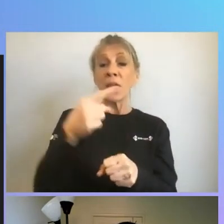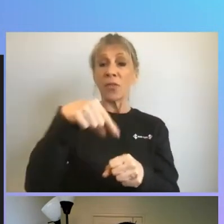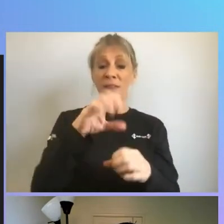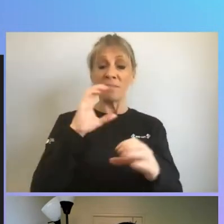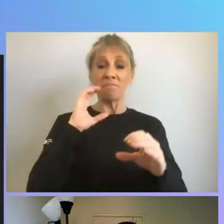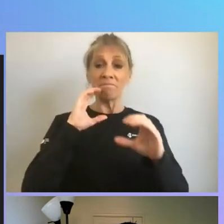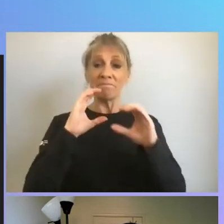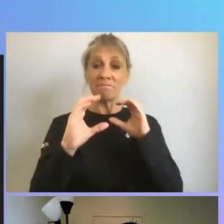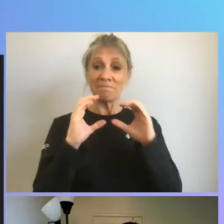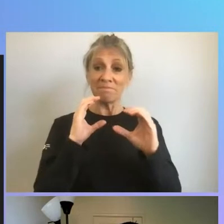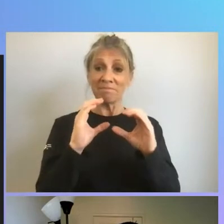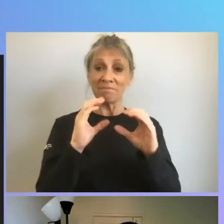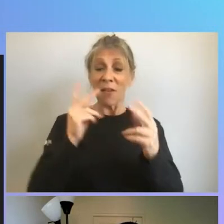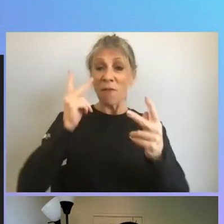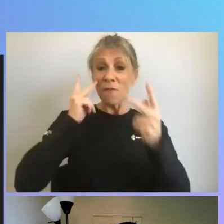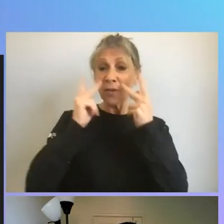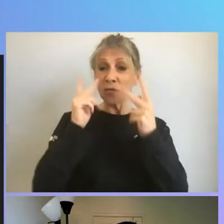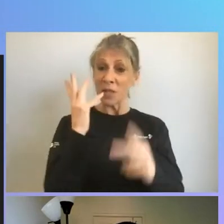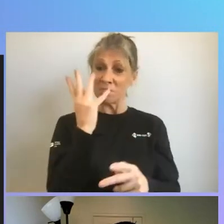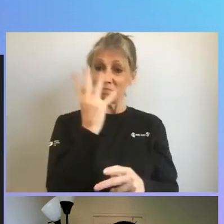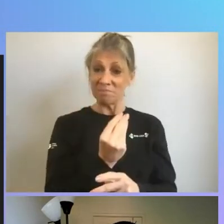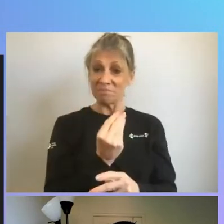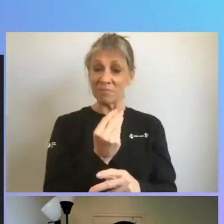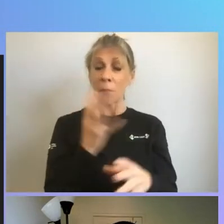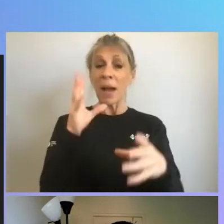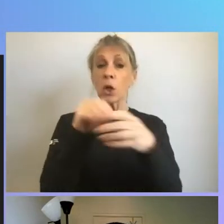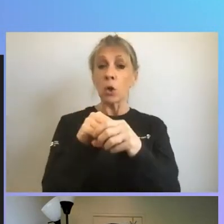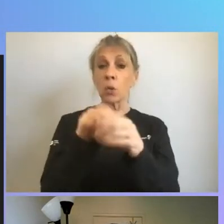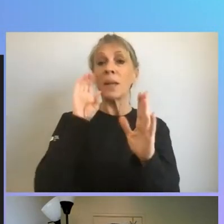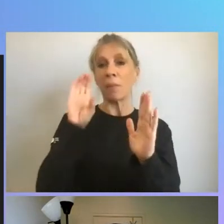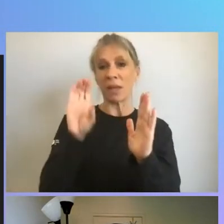communications visually appealing by including images.